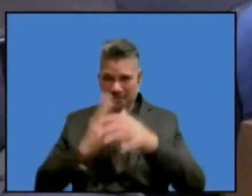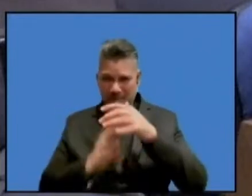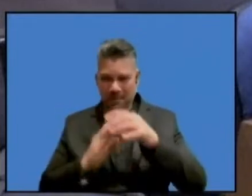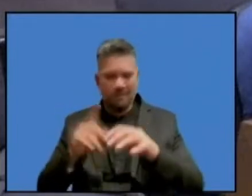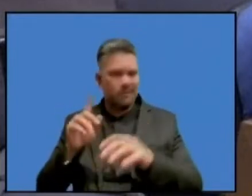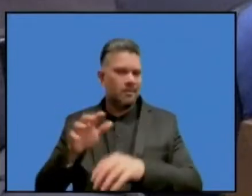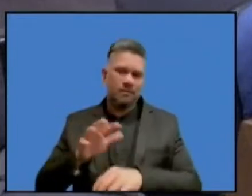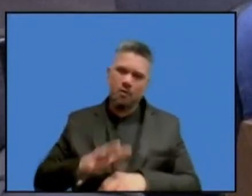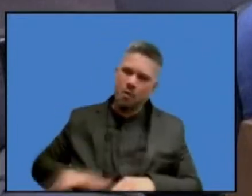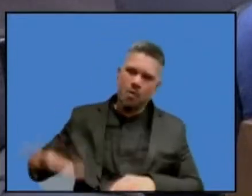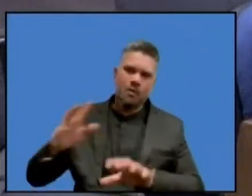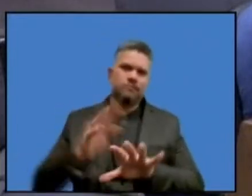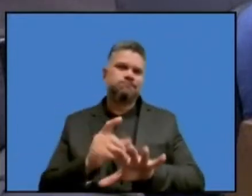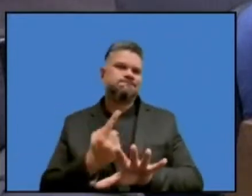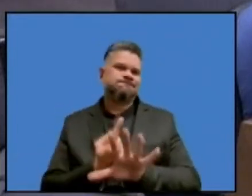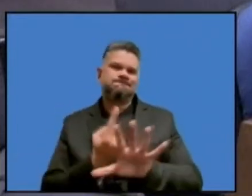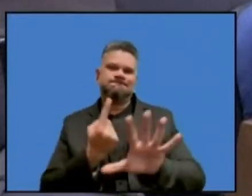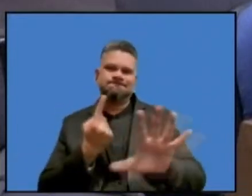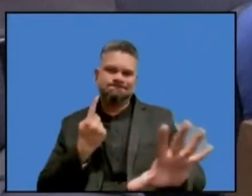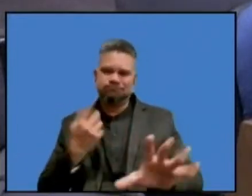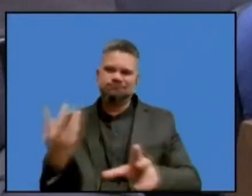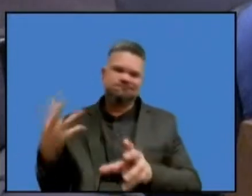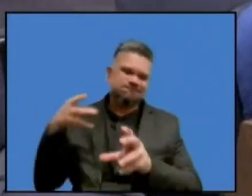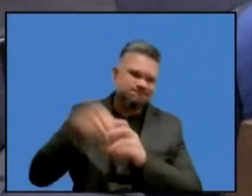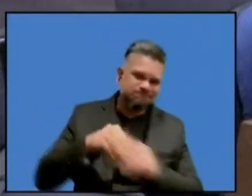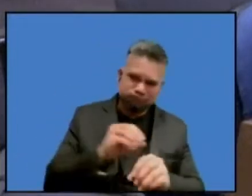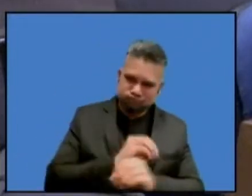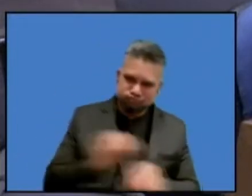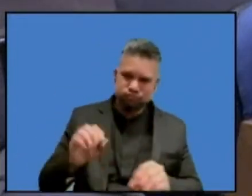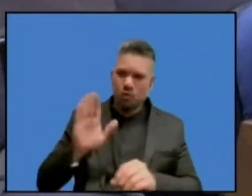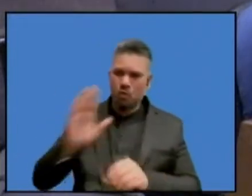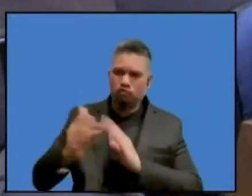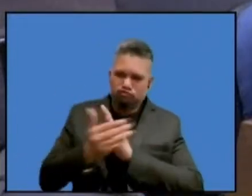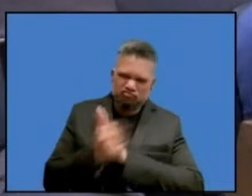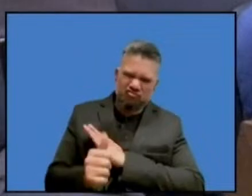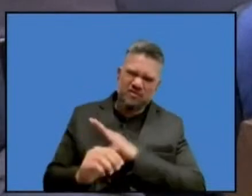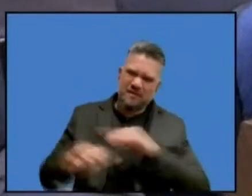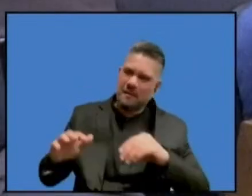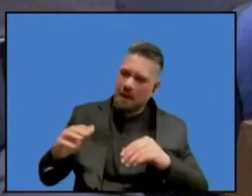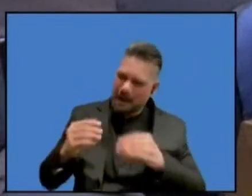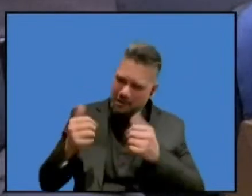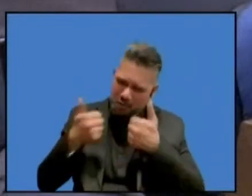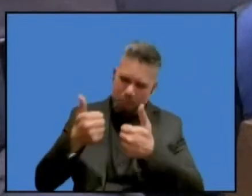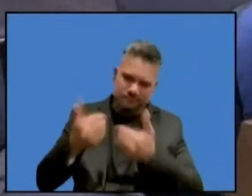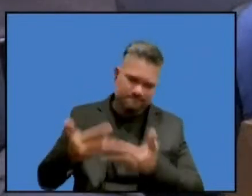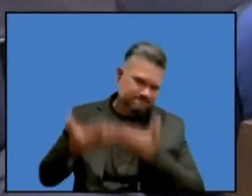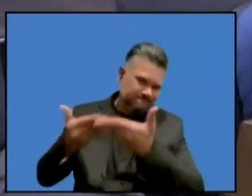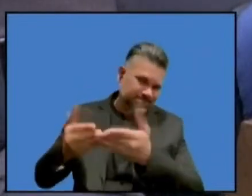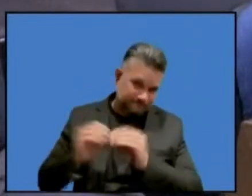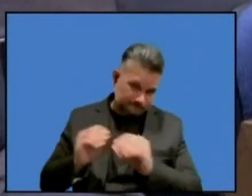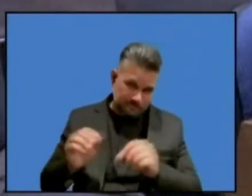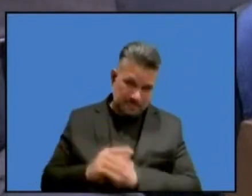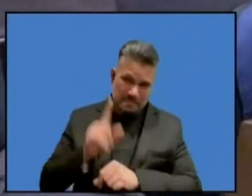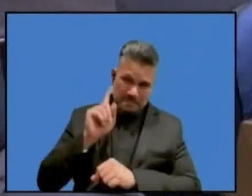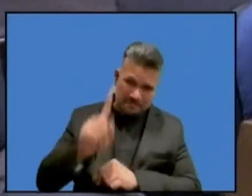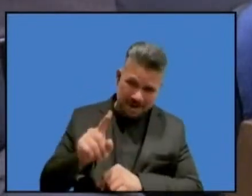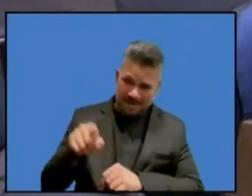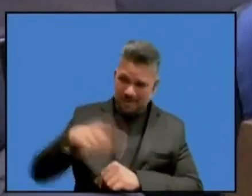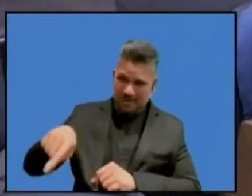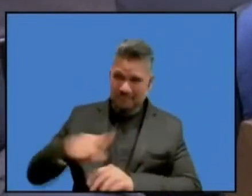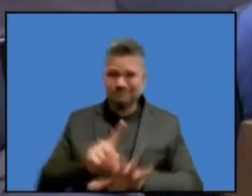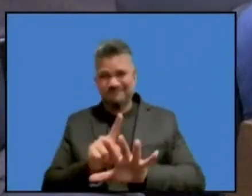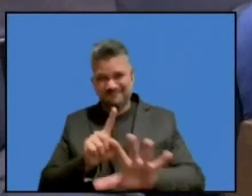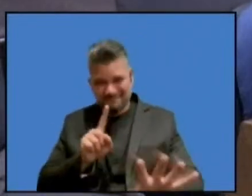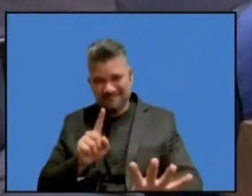planning initiatives, and prevented from reaching their full potential. Yet, in spite of their exclusion and marginalization, a